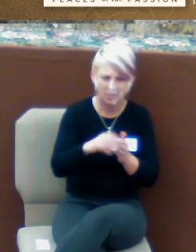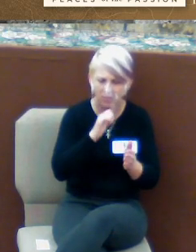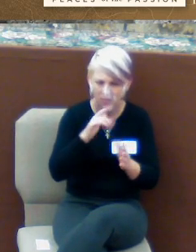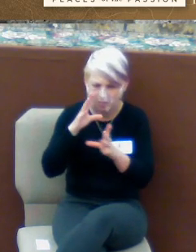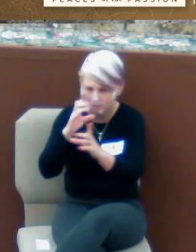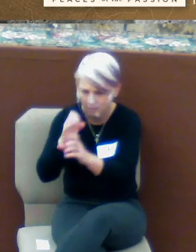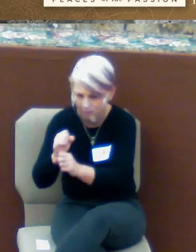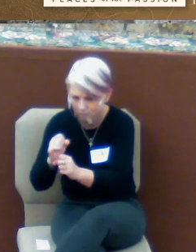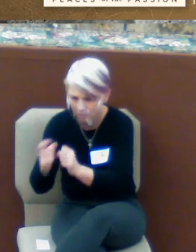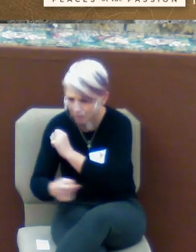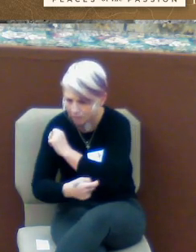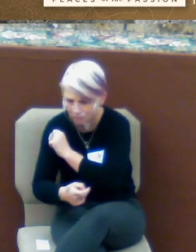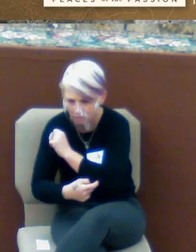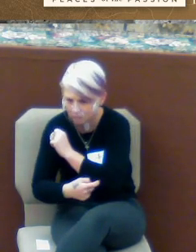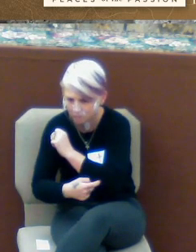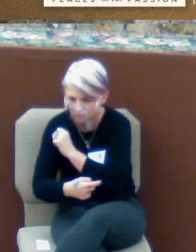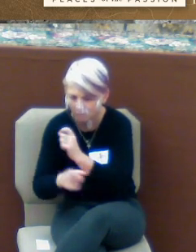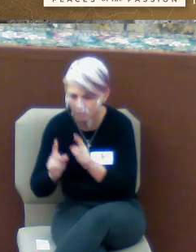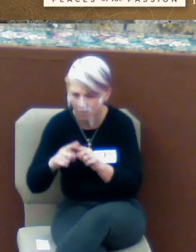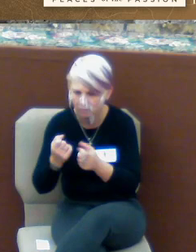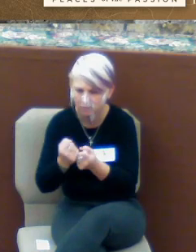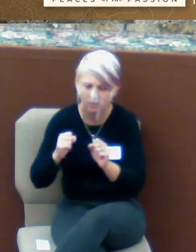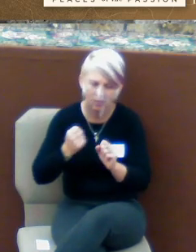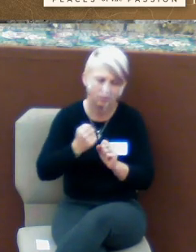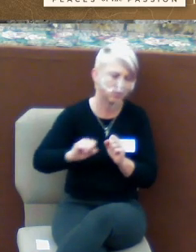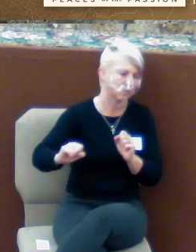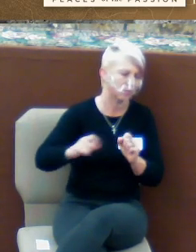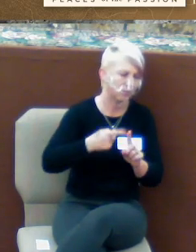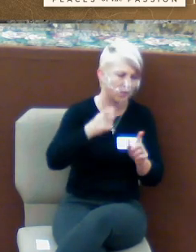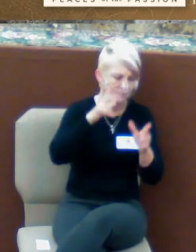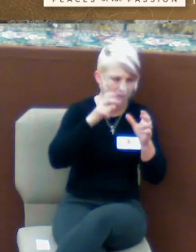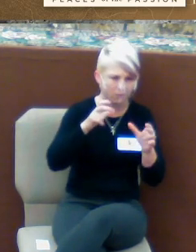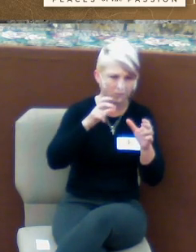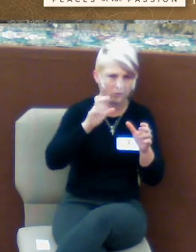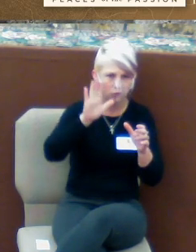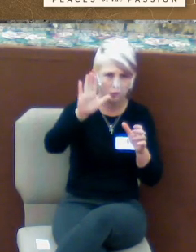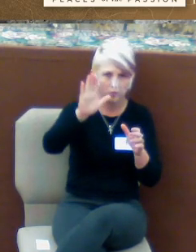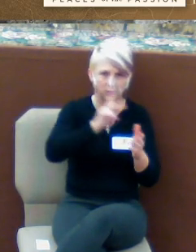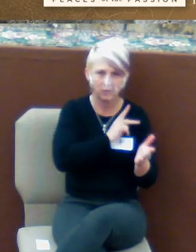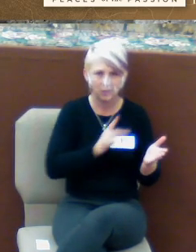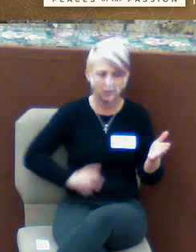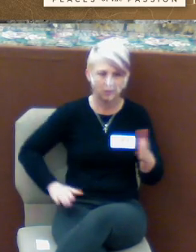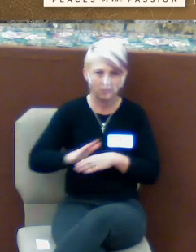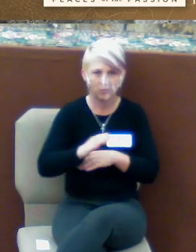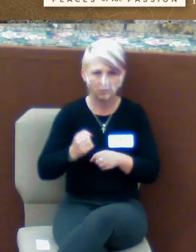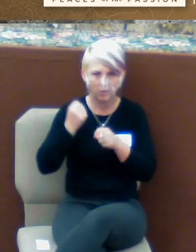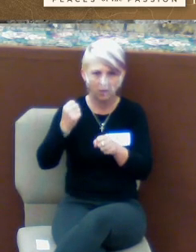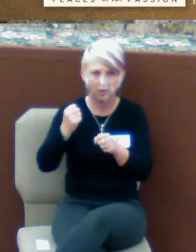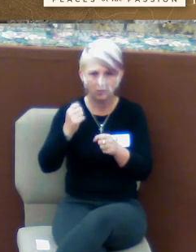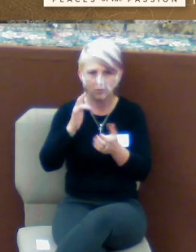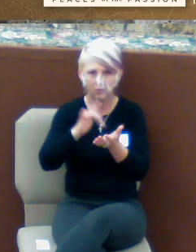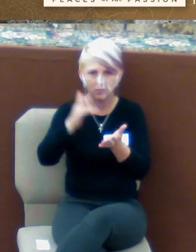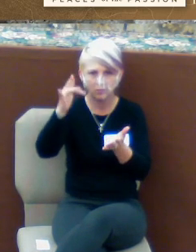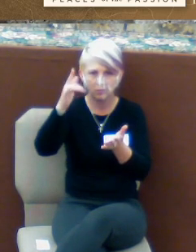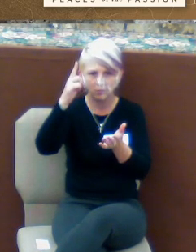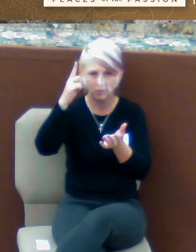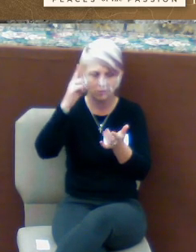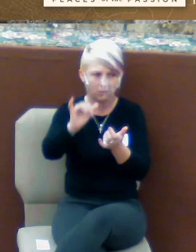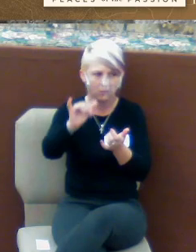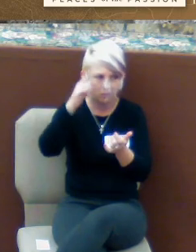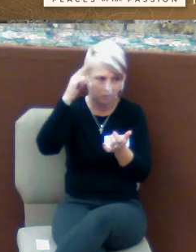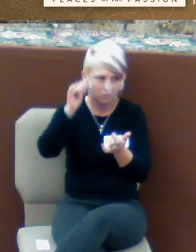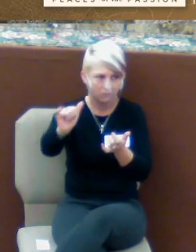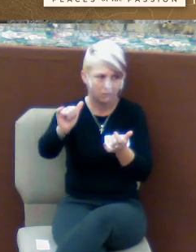us not into temptation, but deliver us from evil. For thine is the kingdom, and the power, and the